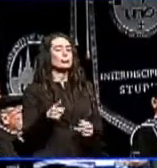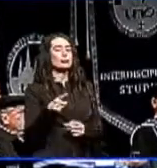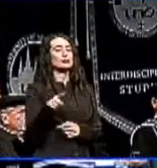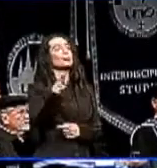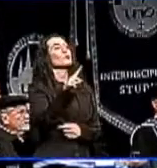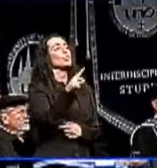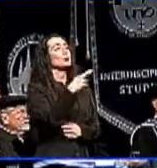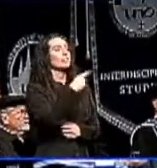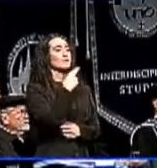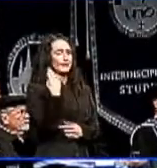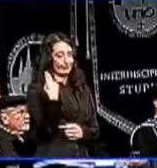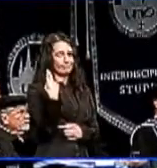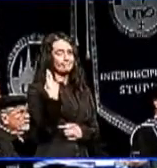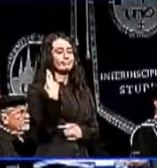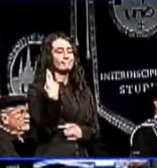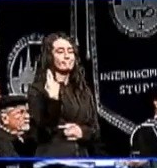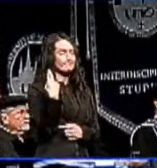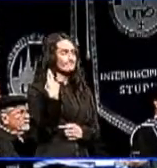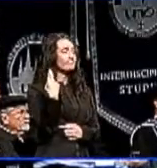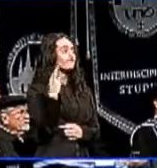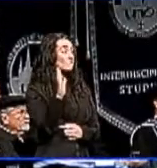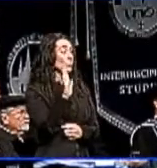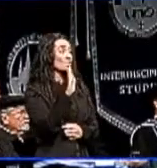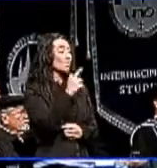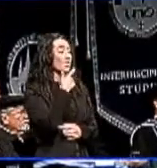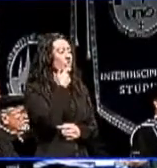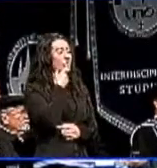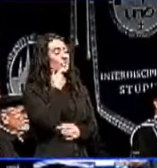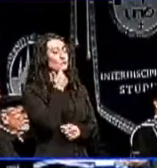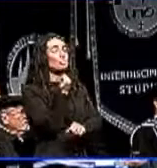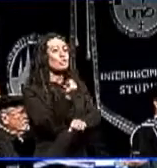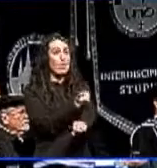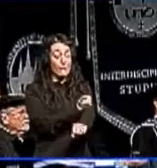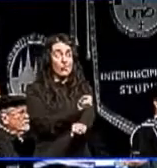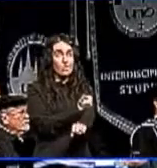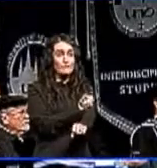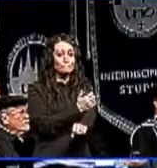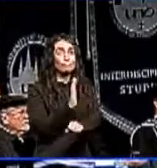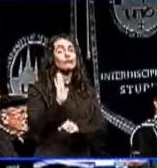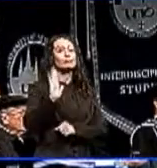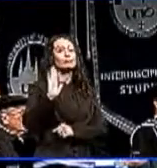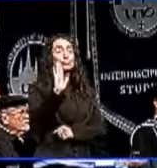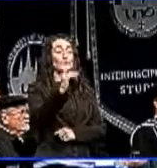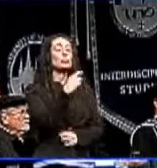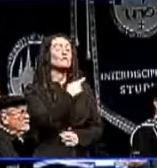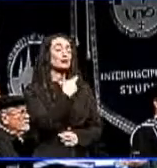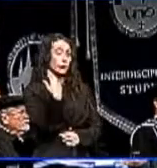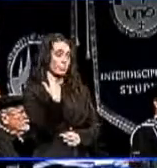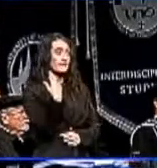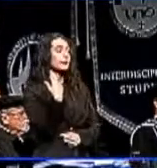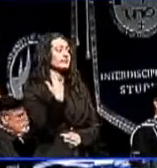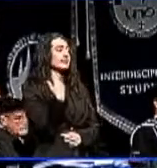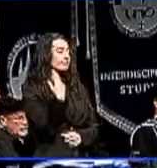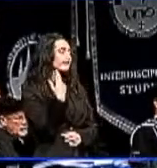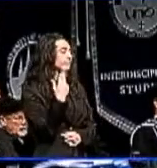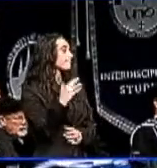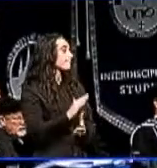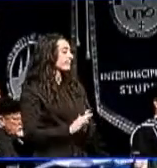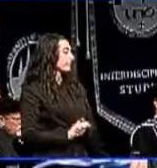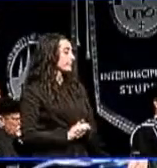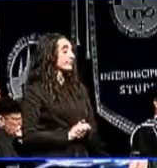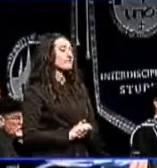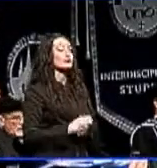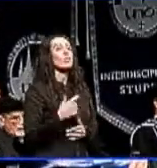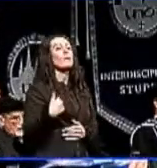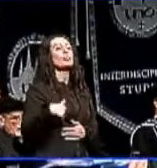risk. If you are addicted to drugs, you are at risk. And if we as citizens